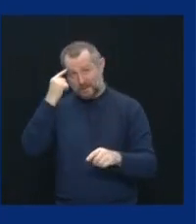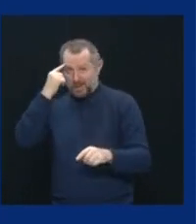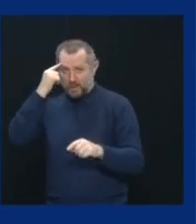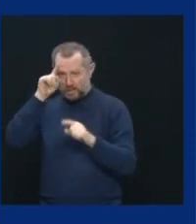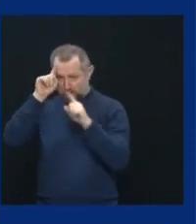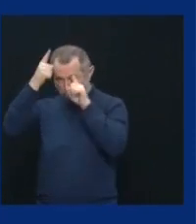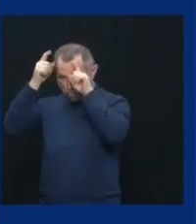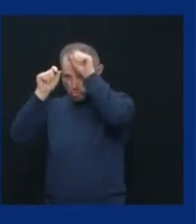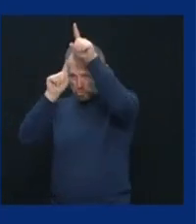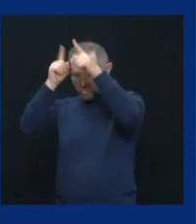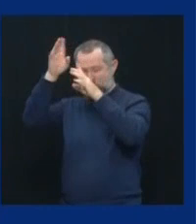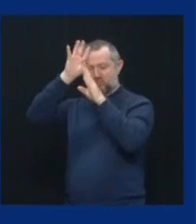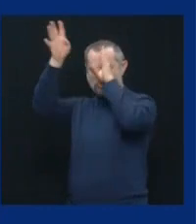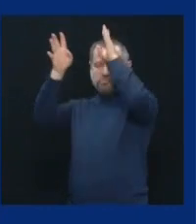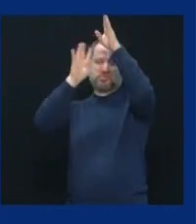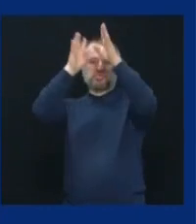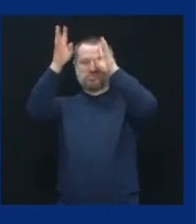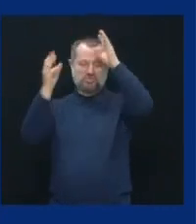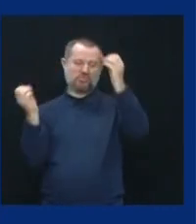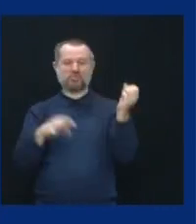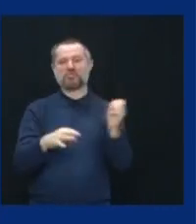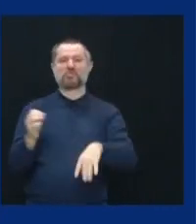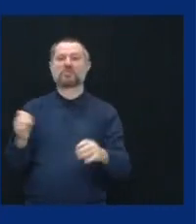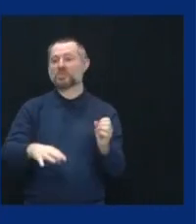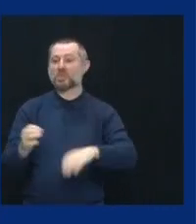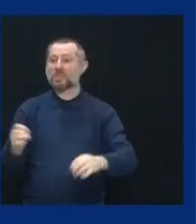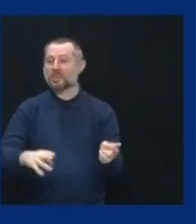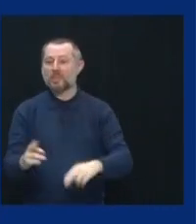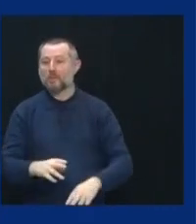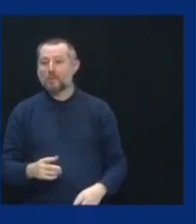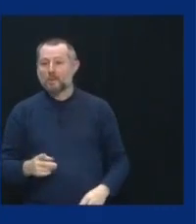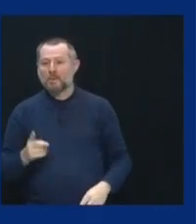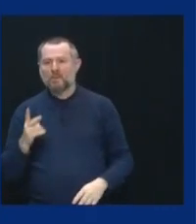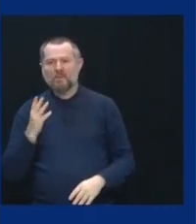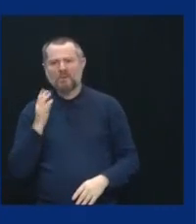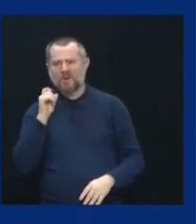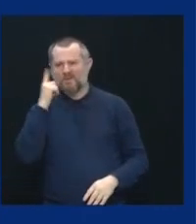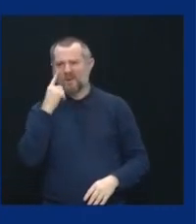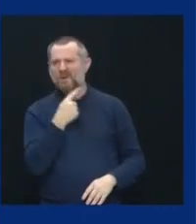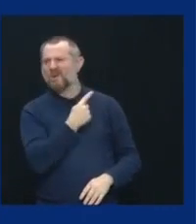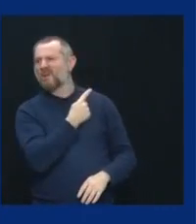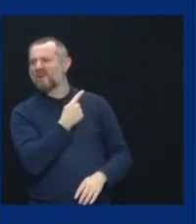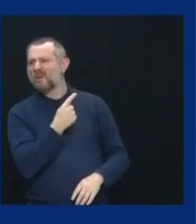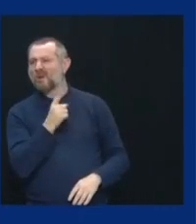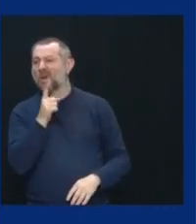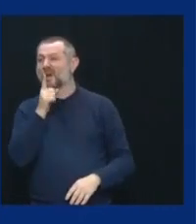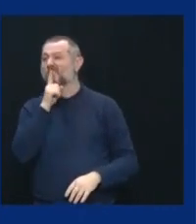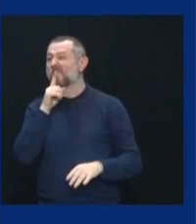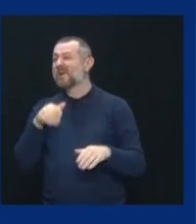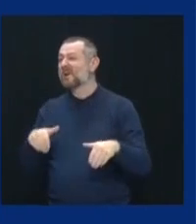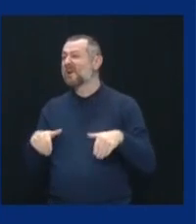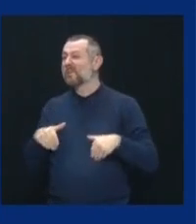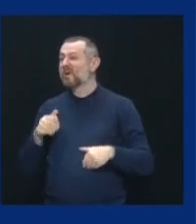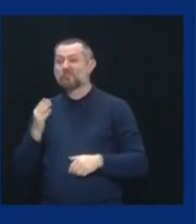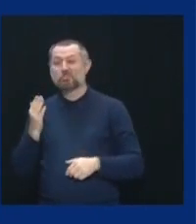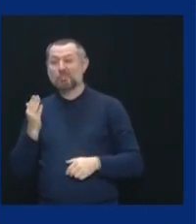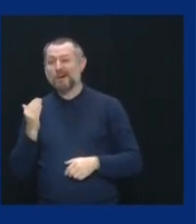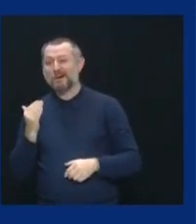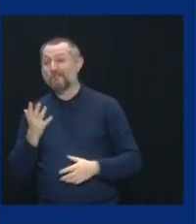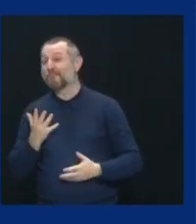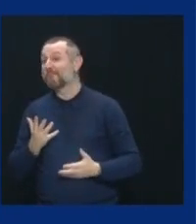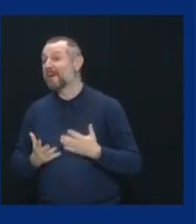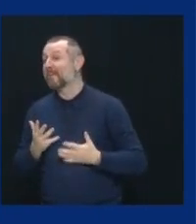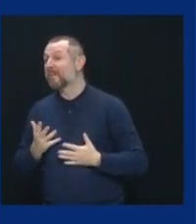void. And, well, they didn't answer. I wonder why. Maybe this, maybe that,